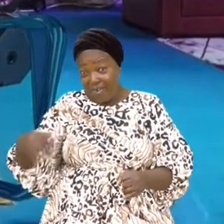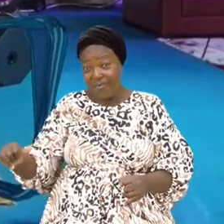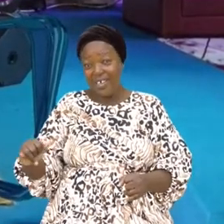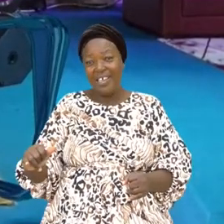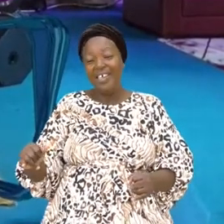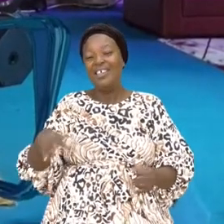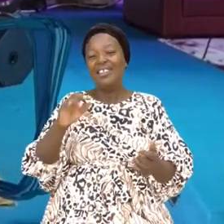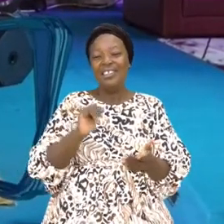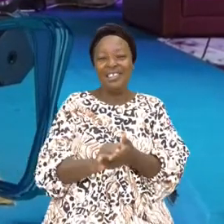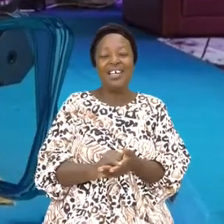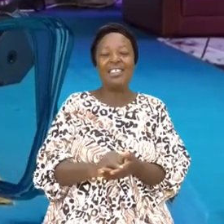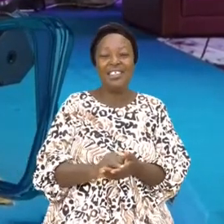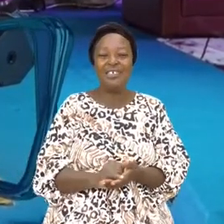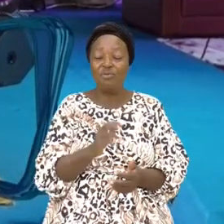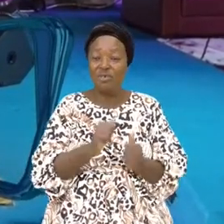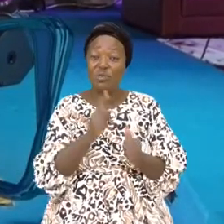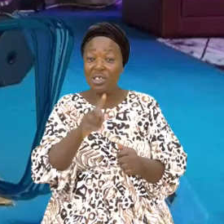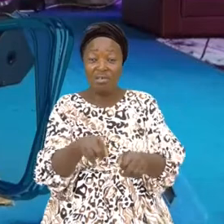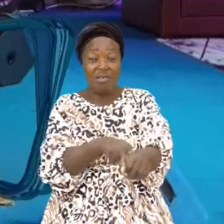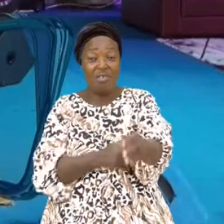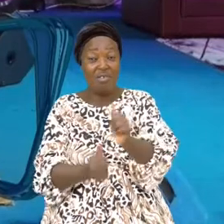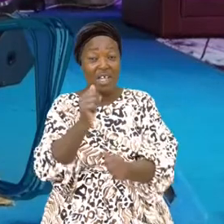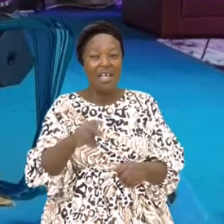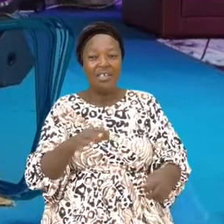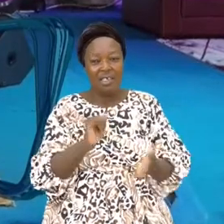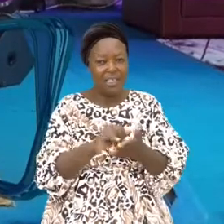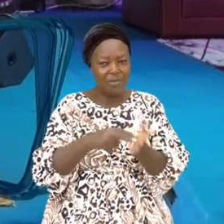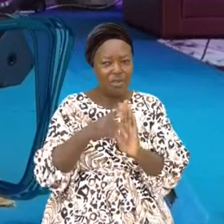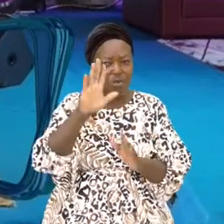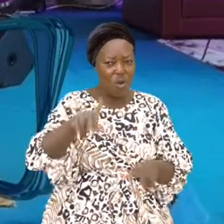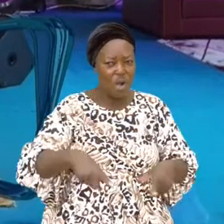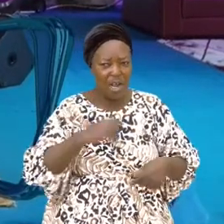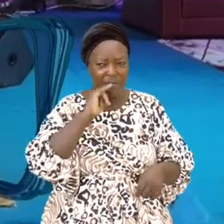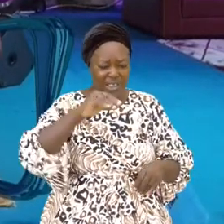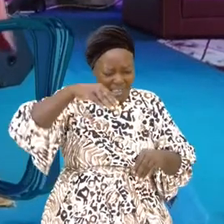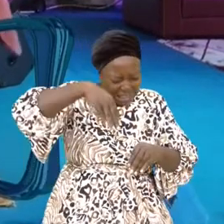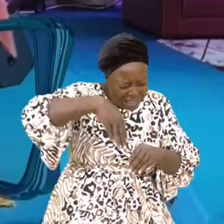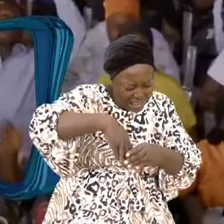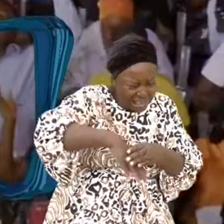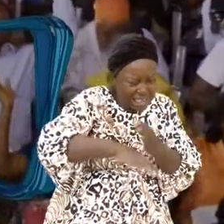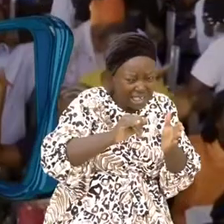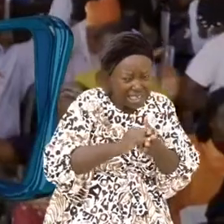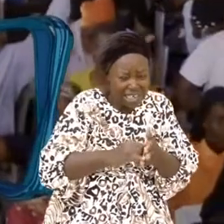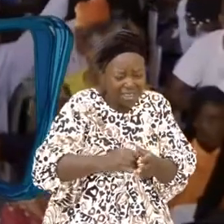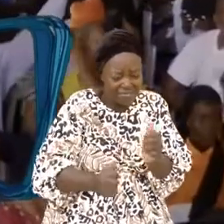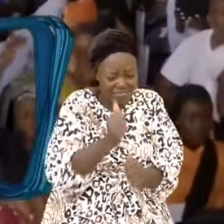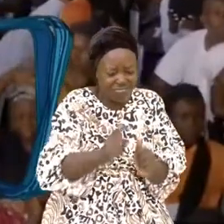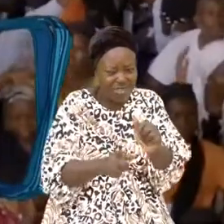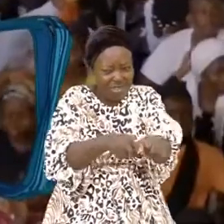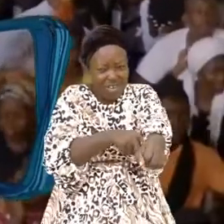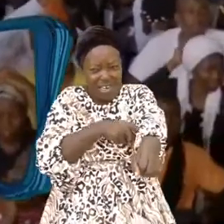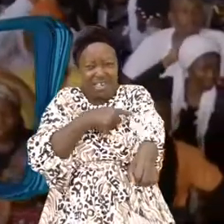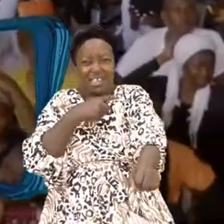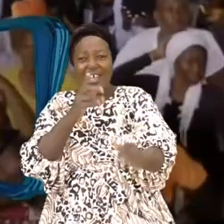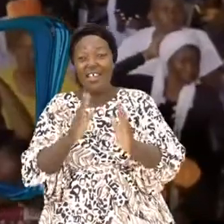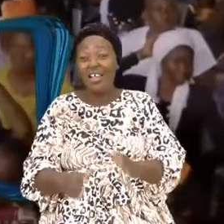That means your life is inside that longer line. And